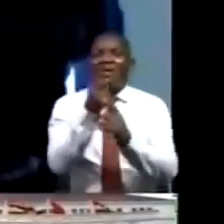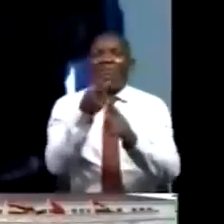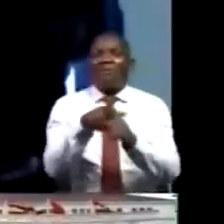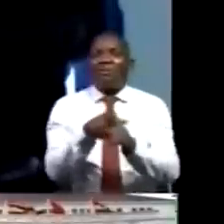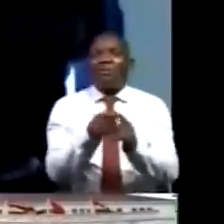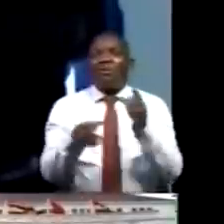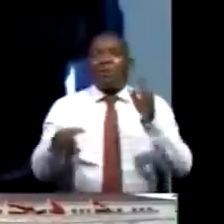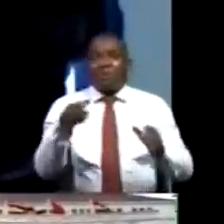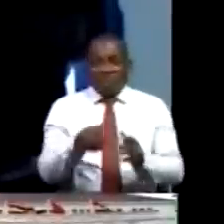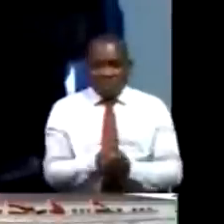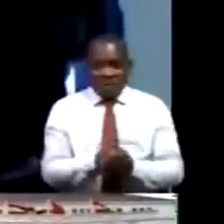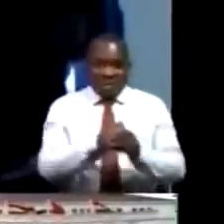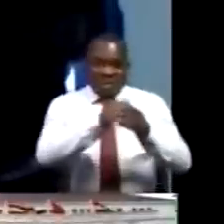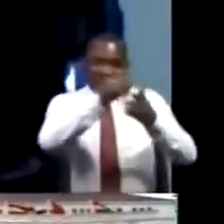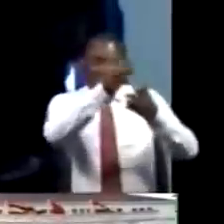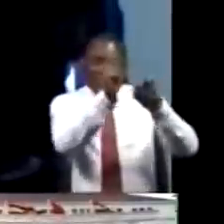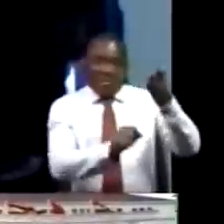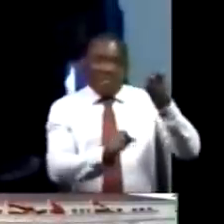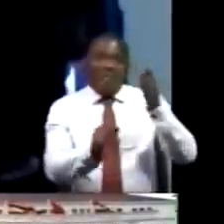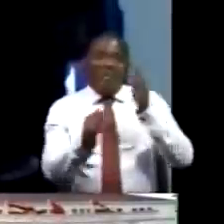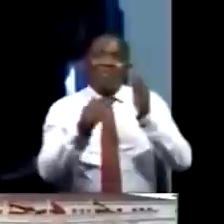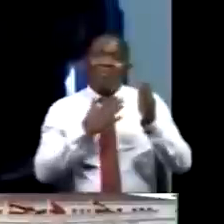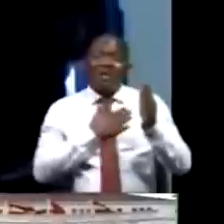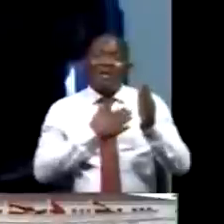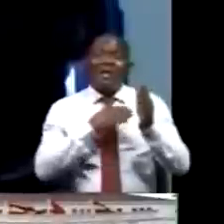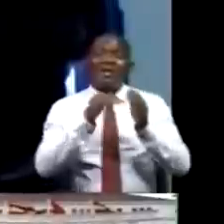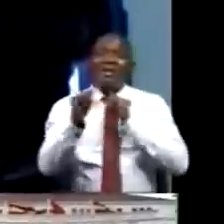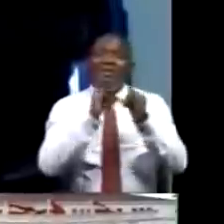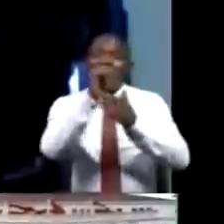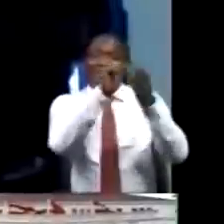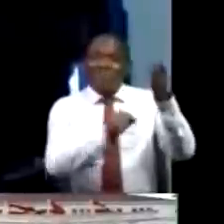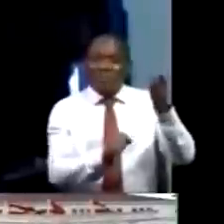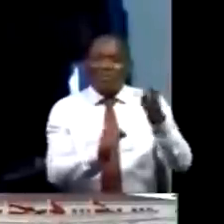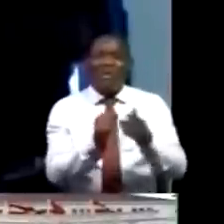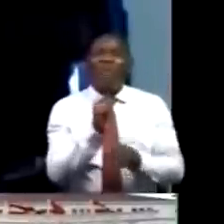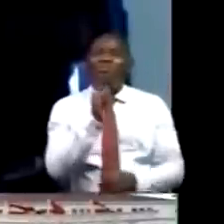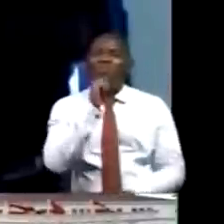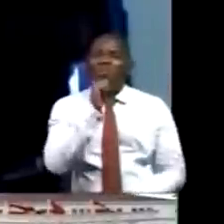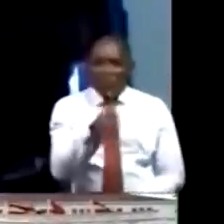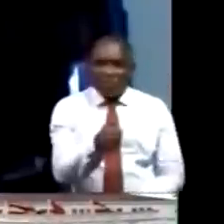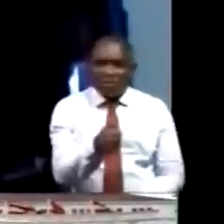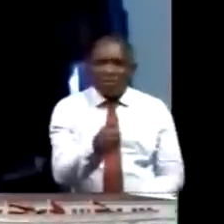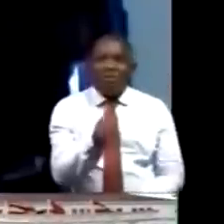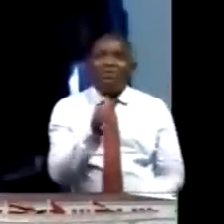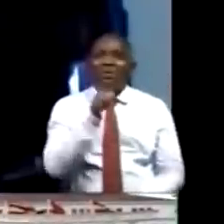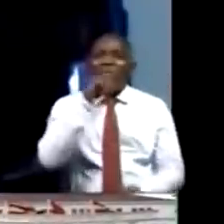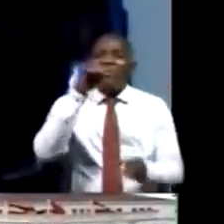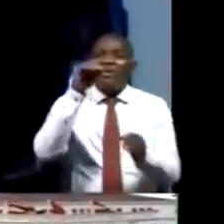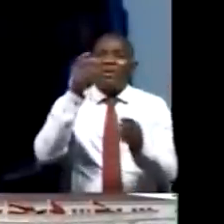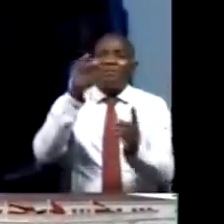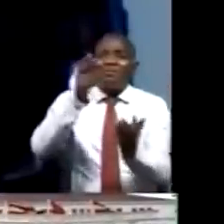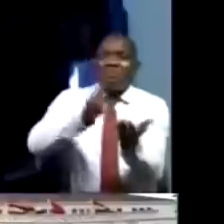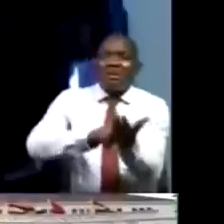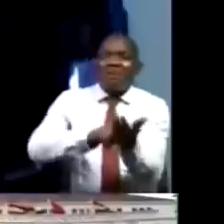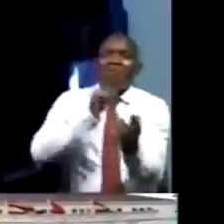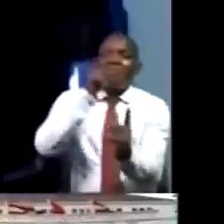And the statement and interview I granted is not in evidence because